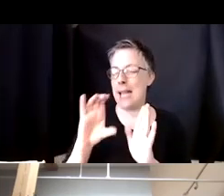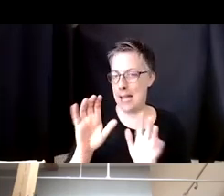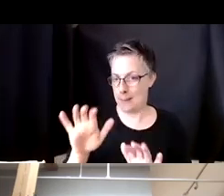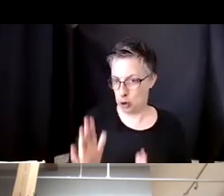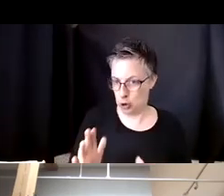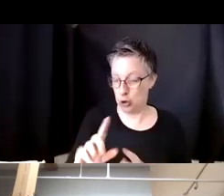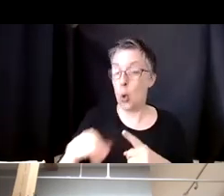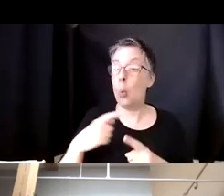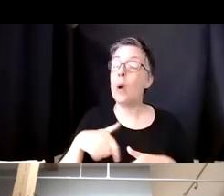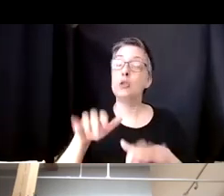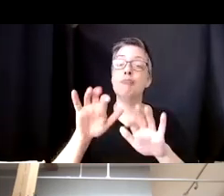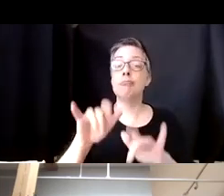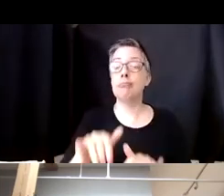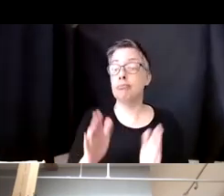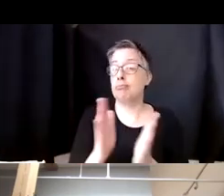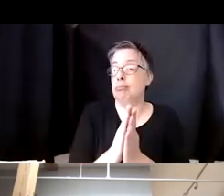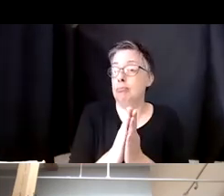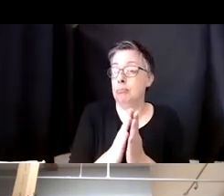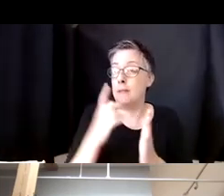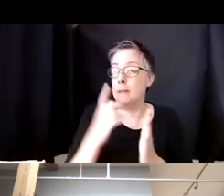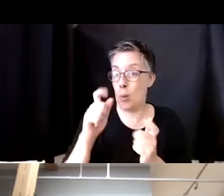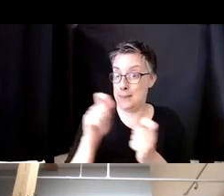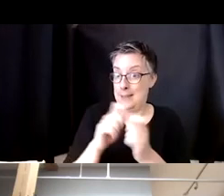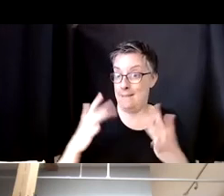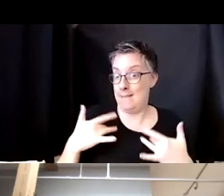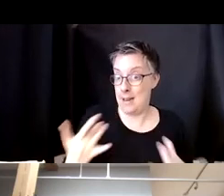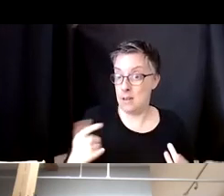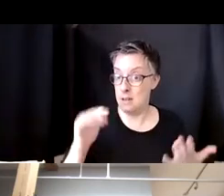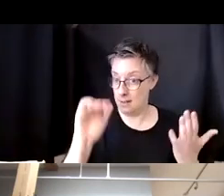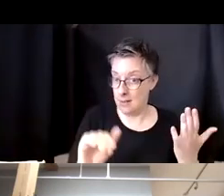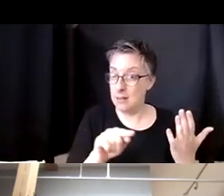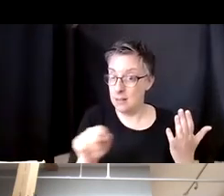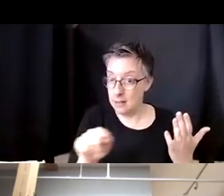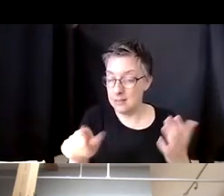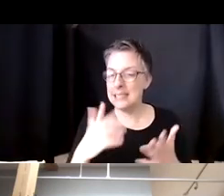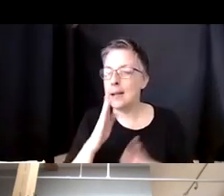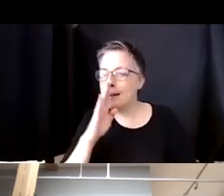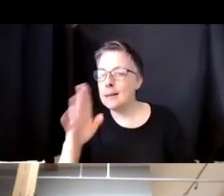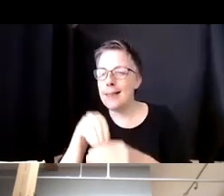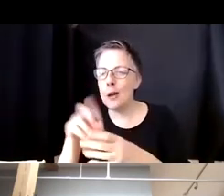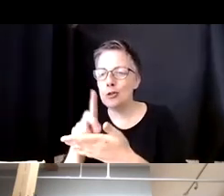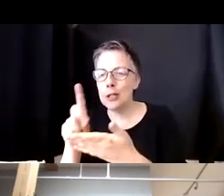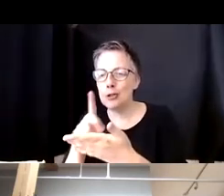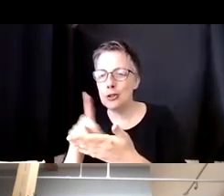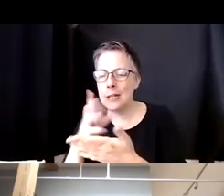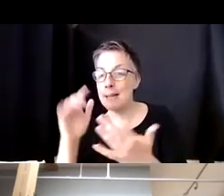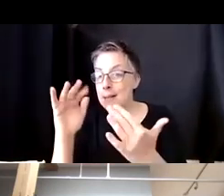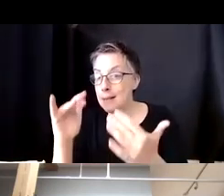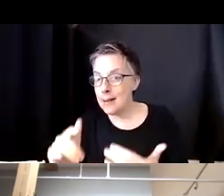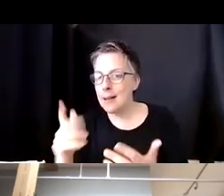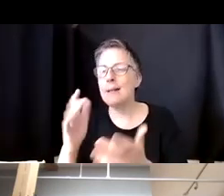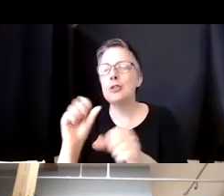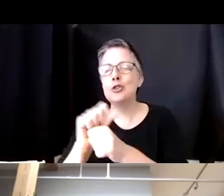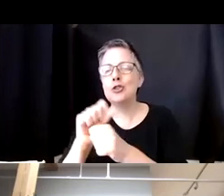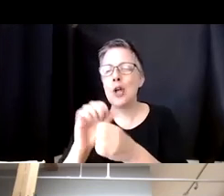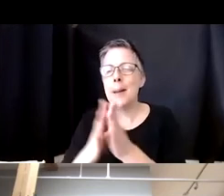put in the request for a specific event, they put it into their directory and then make it the job available for